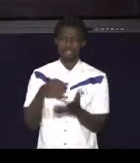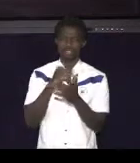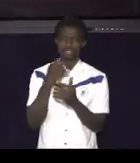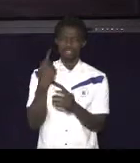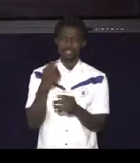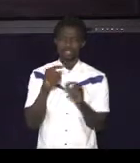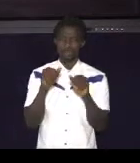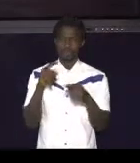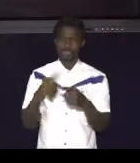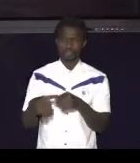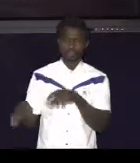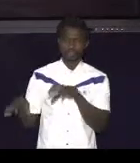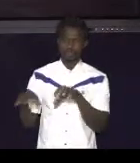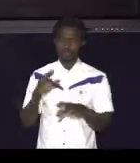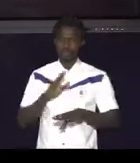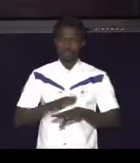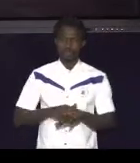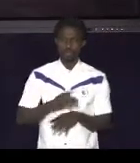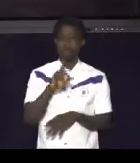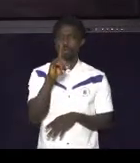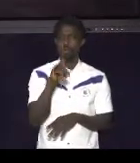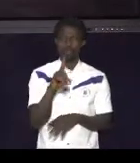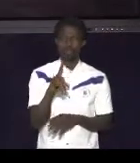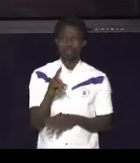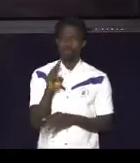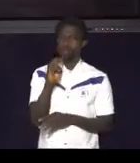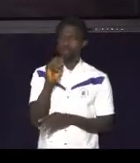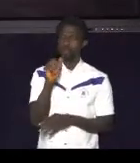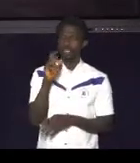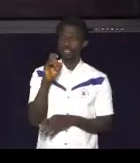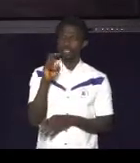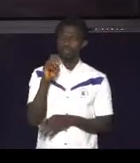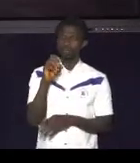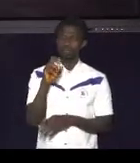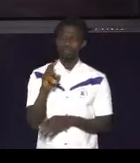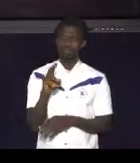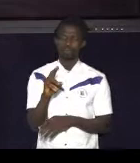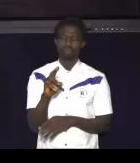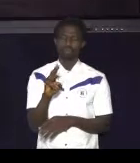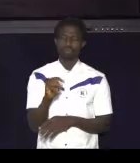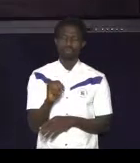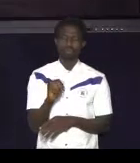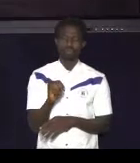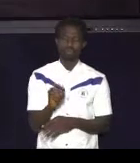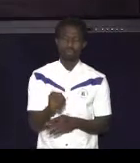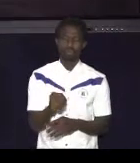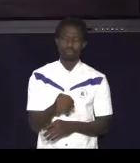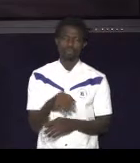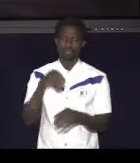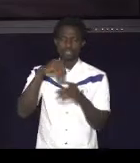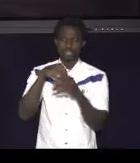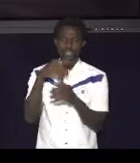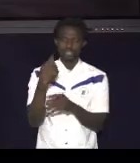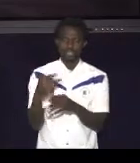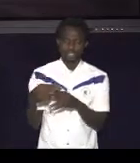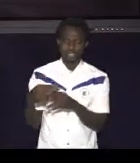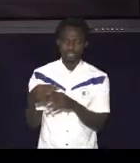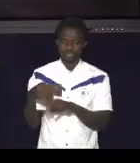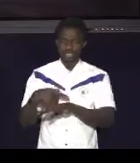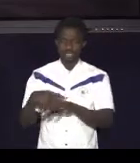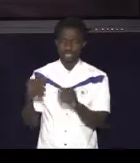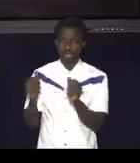strength. It is the ability to perform on one maximum explosive effort in the shortest